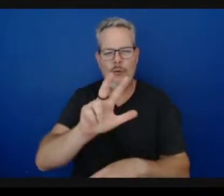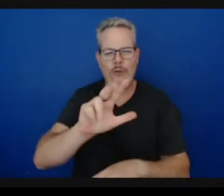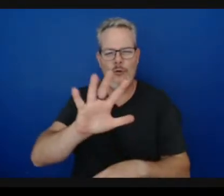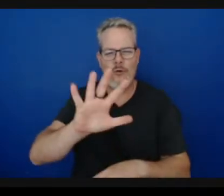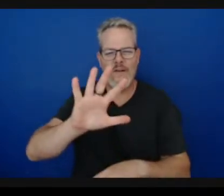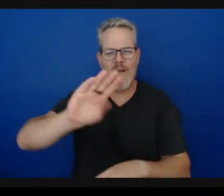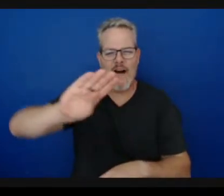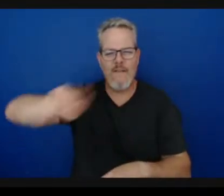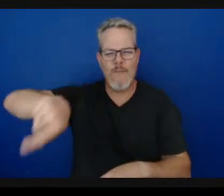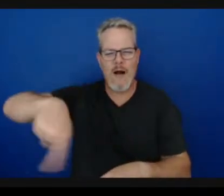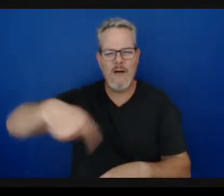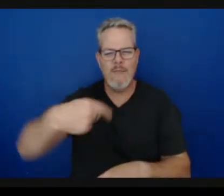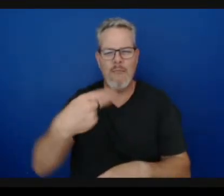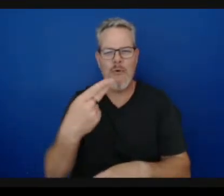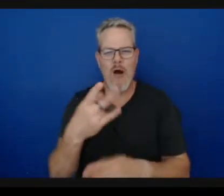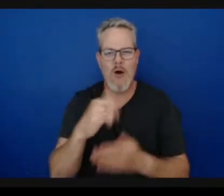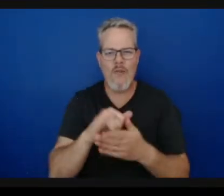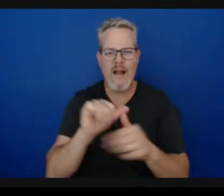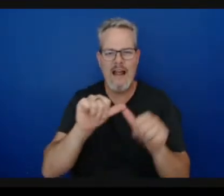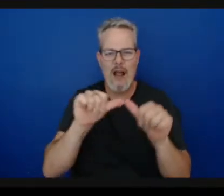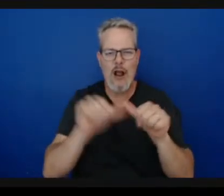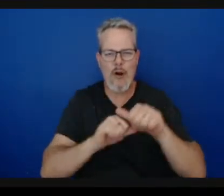the hill of the Pali.